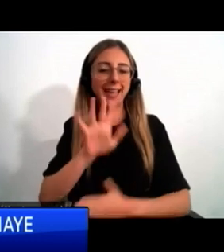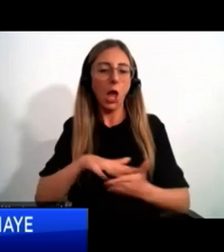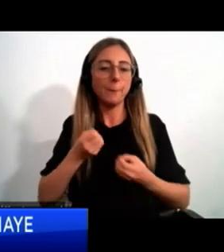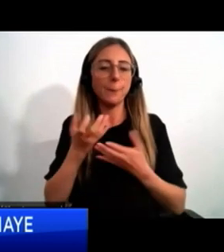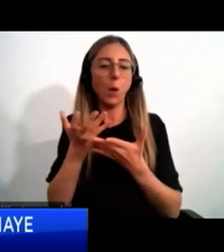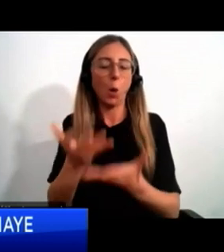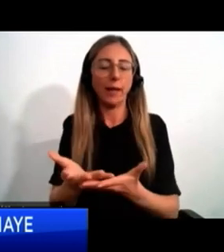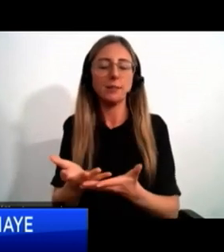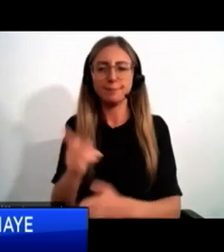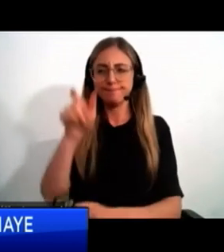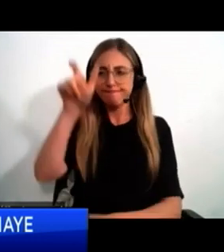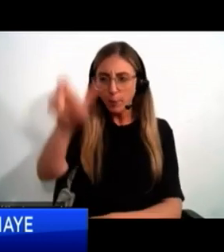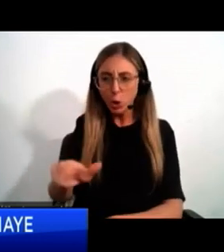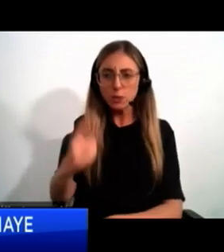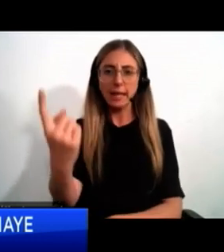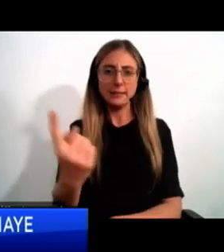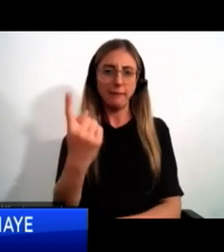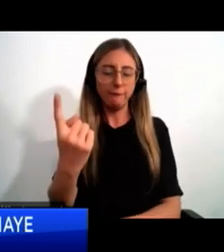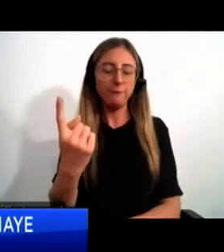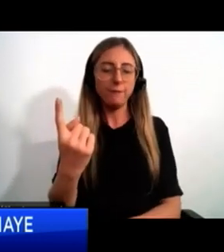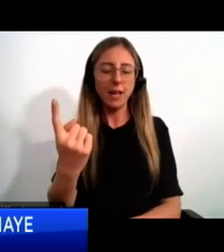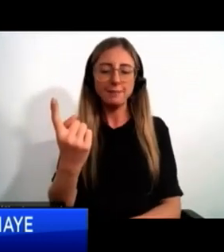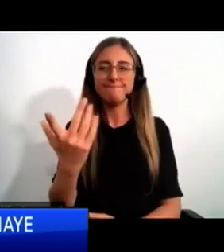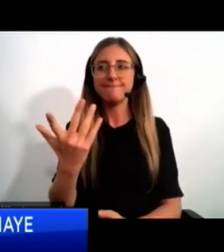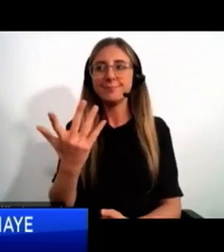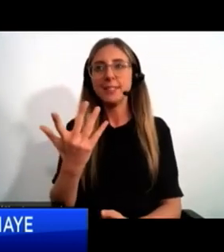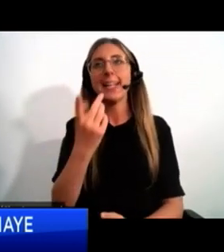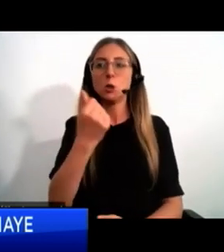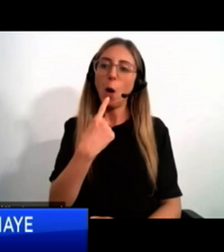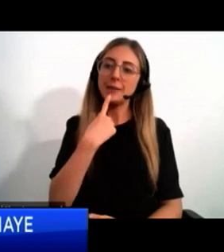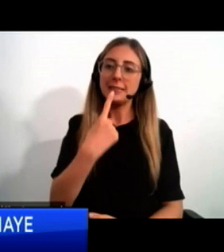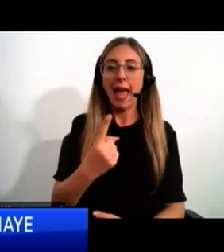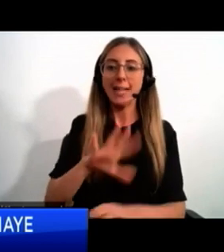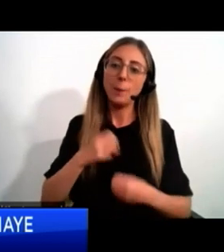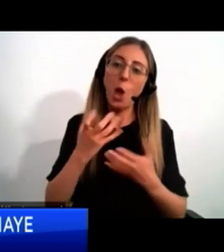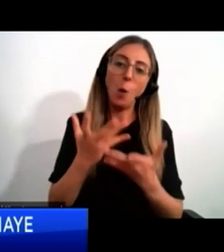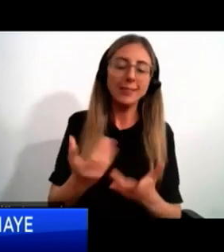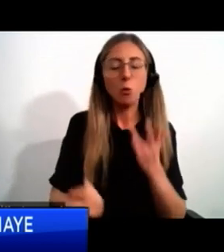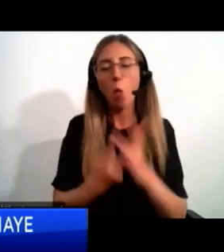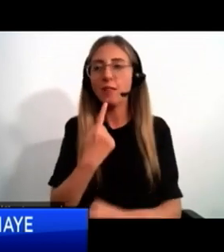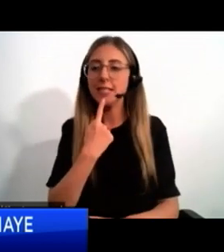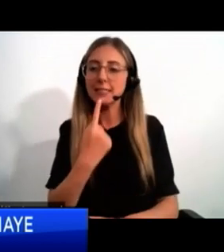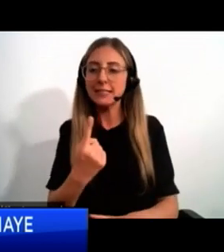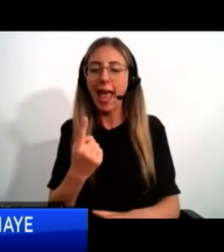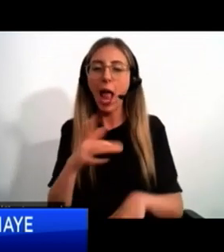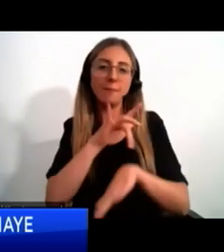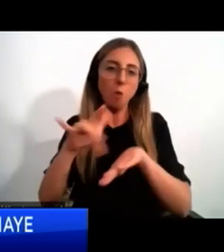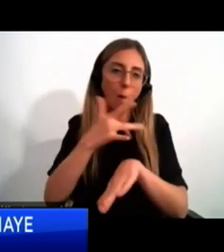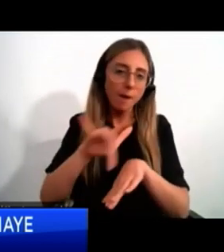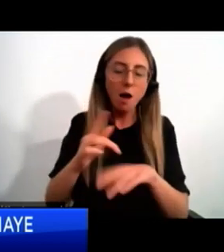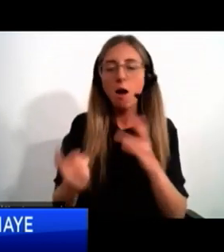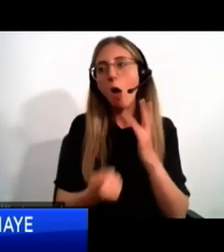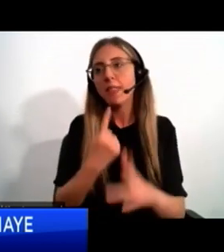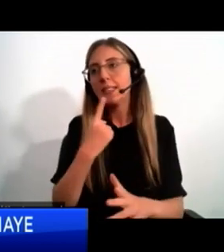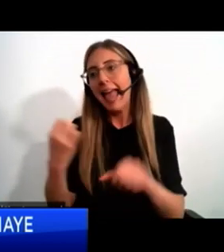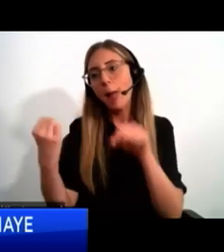those who know her will describe it differently. Some will say she's a poet, others will say she's a performer, others will say